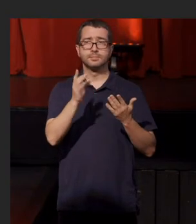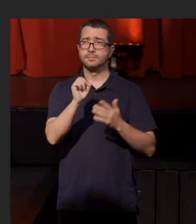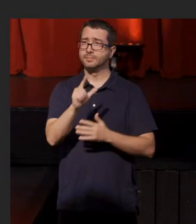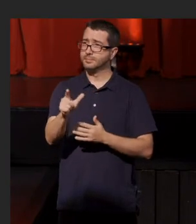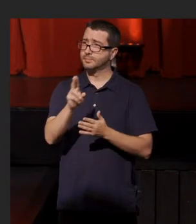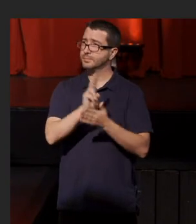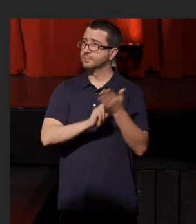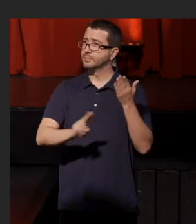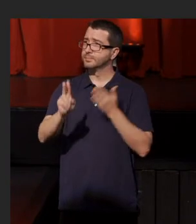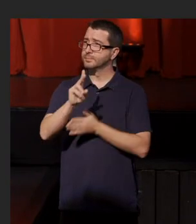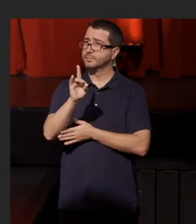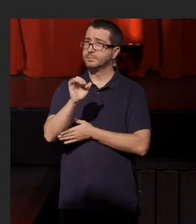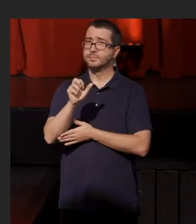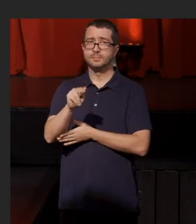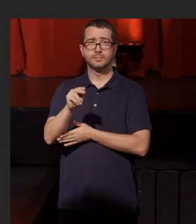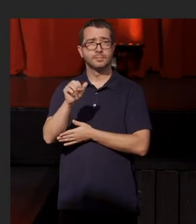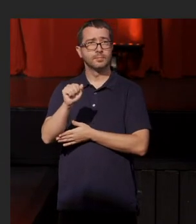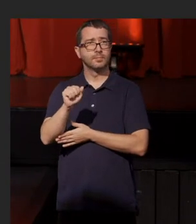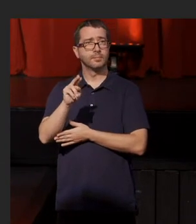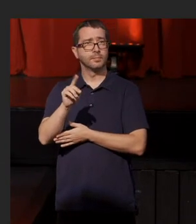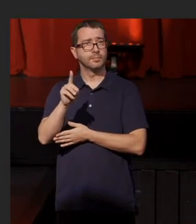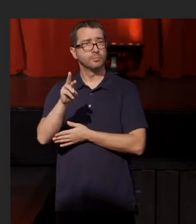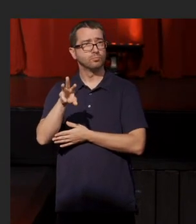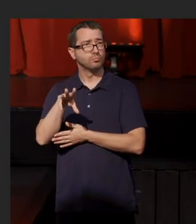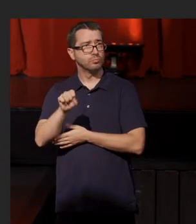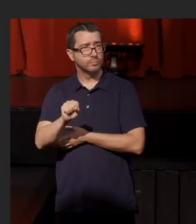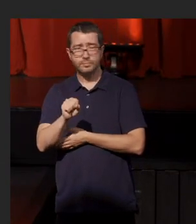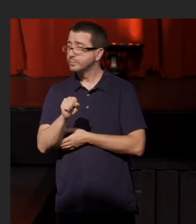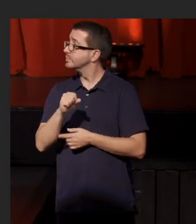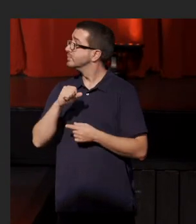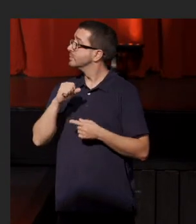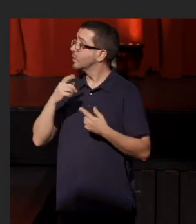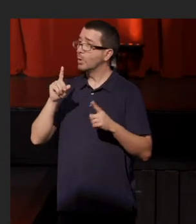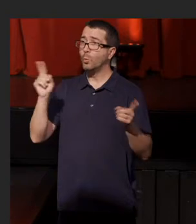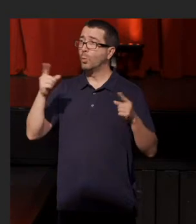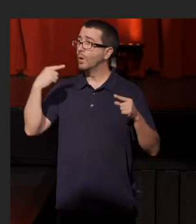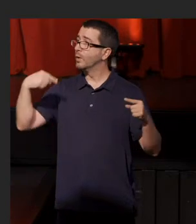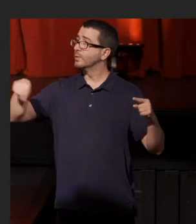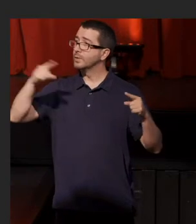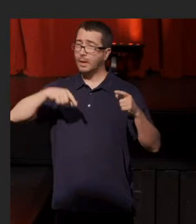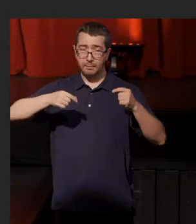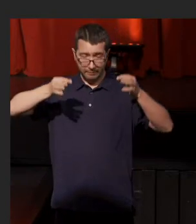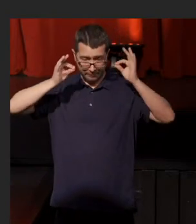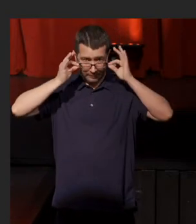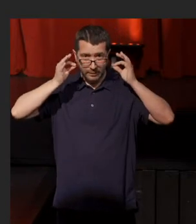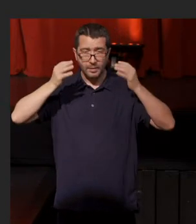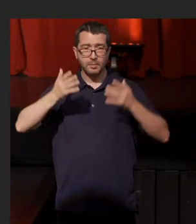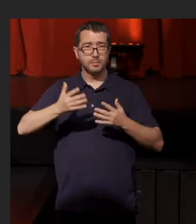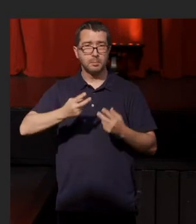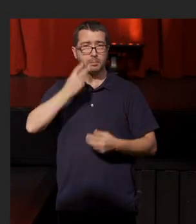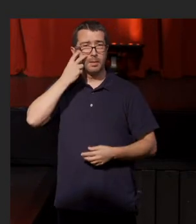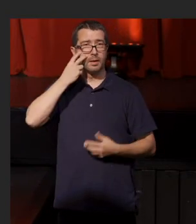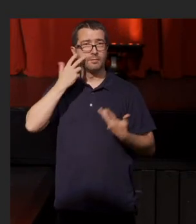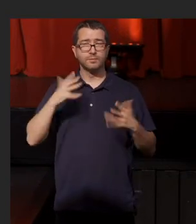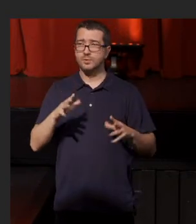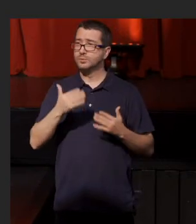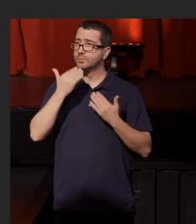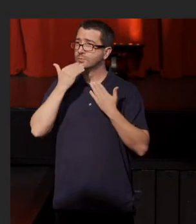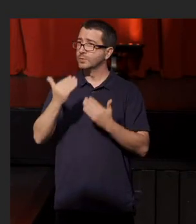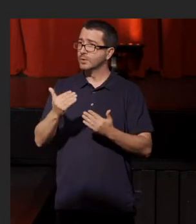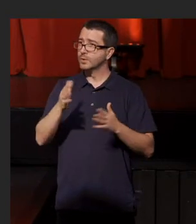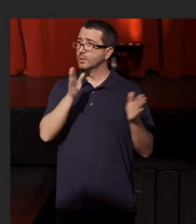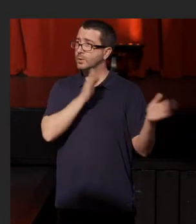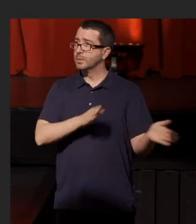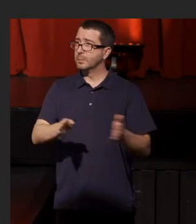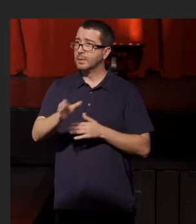Dean Andrews, wherever you are. When I put on these glasses, I can't see more than there. So Dean Andrews, the planning